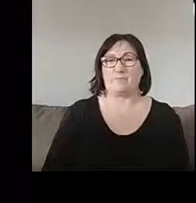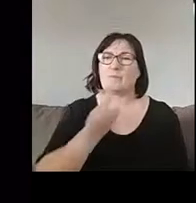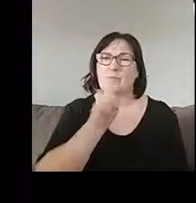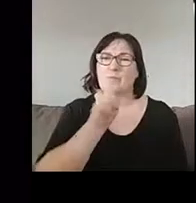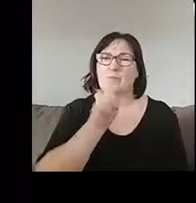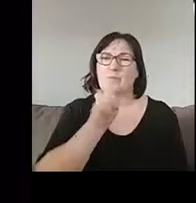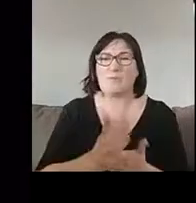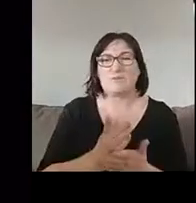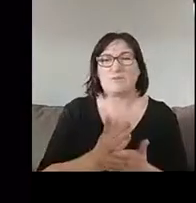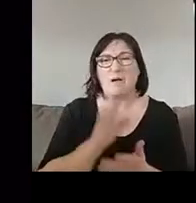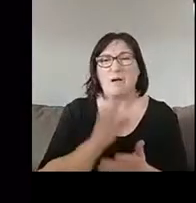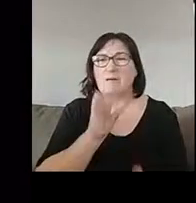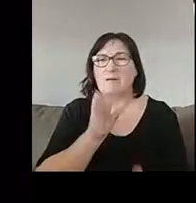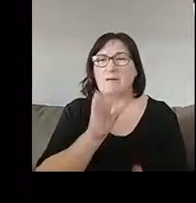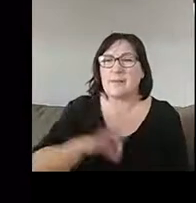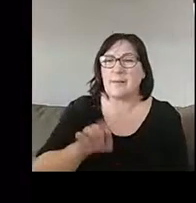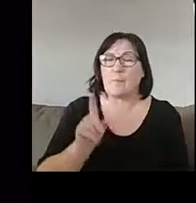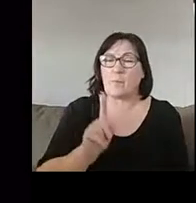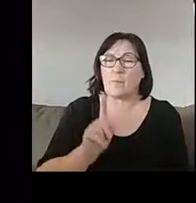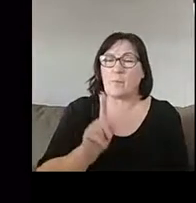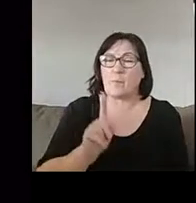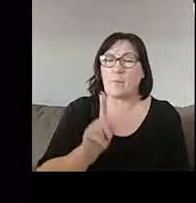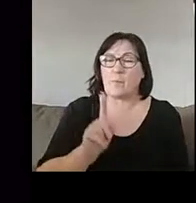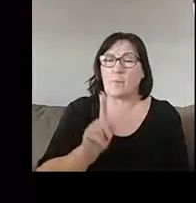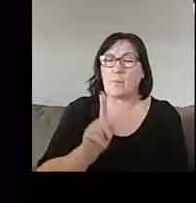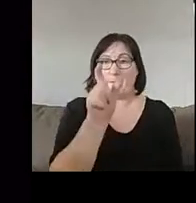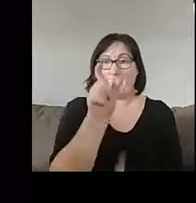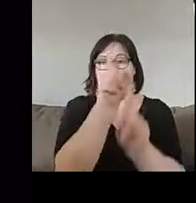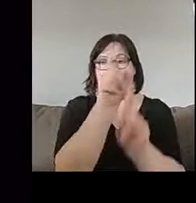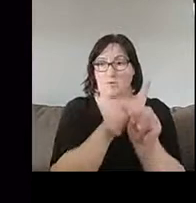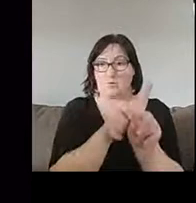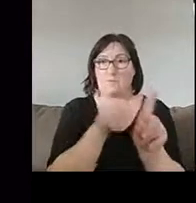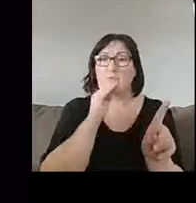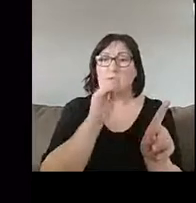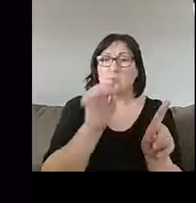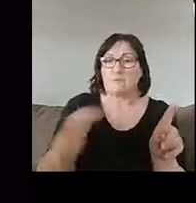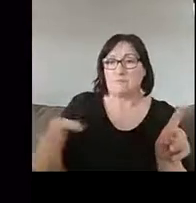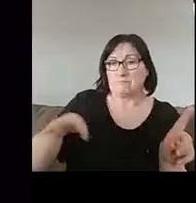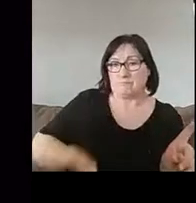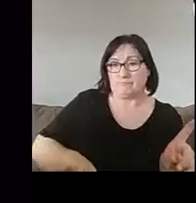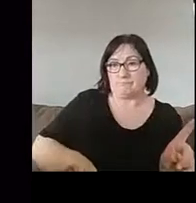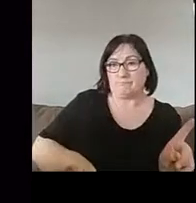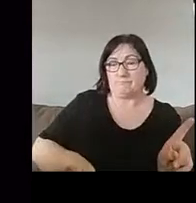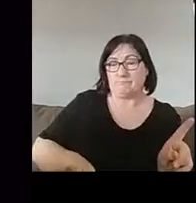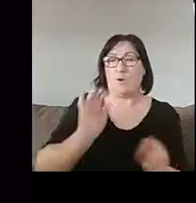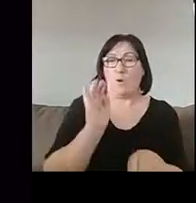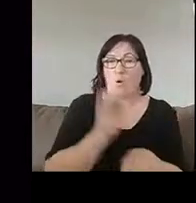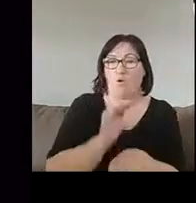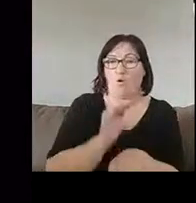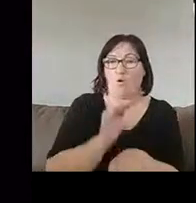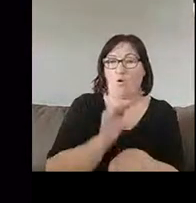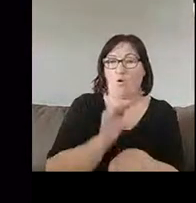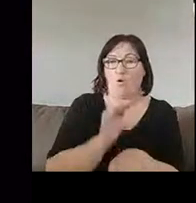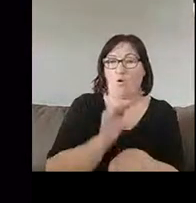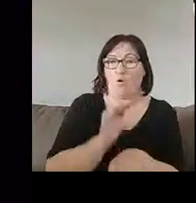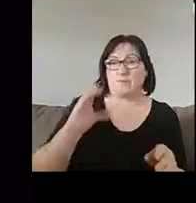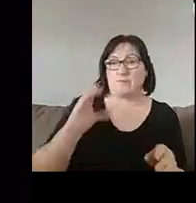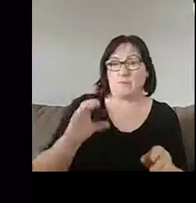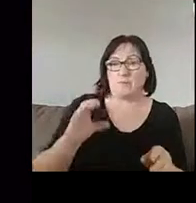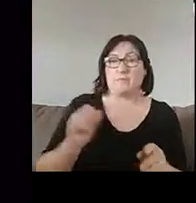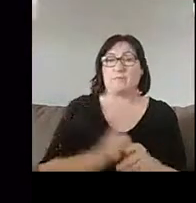Income for an individual will be your salary, your bonus, your overtime. Investment income will be